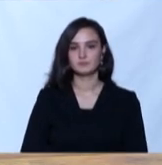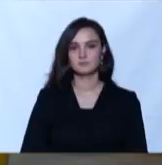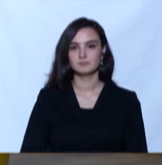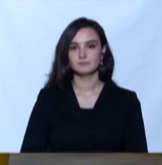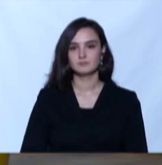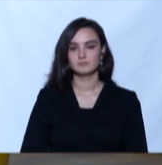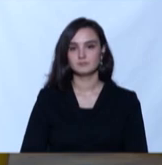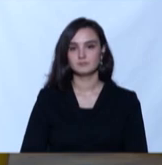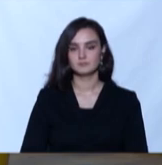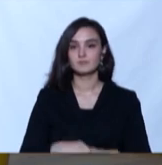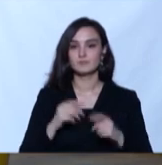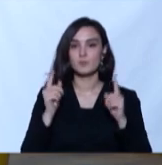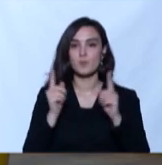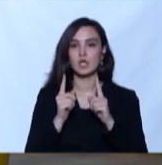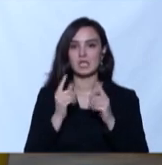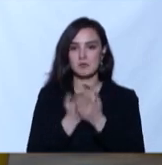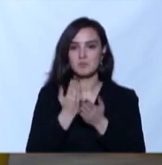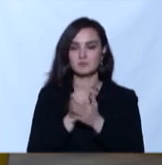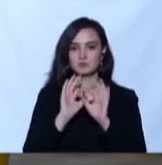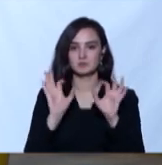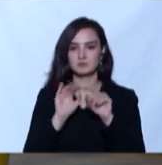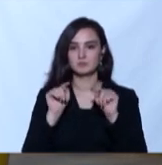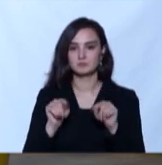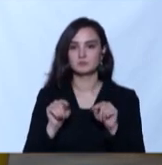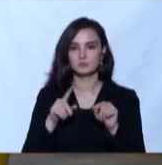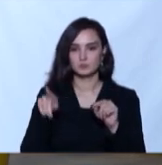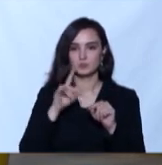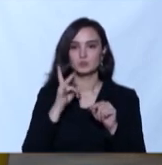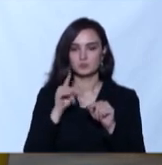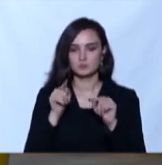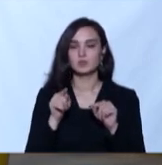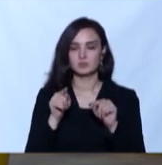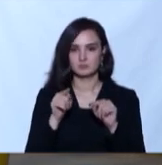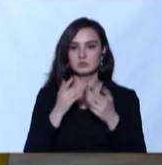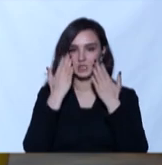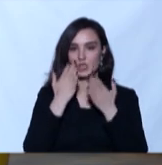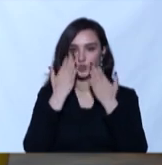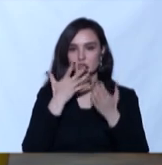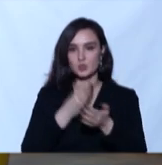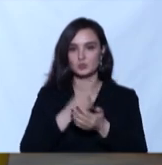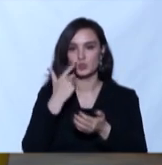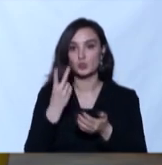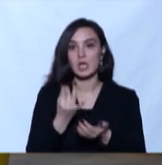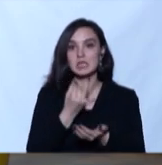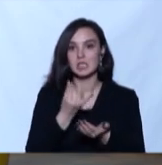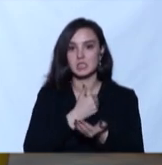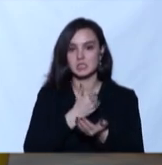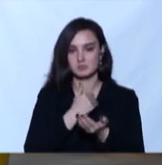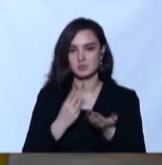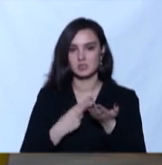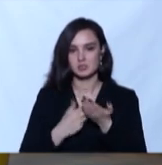We will read a shortened version of this story, so you should definitely go and read the book for yourself if you're interested in these